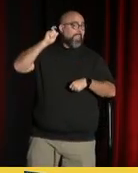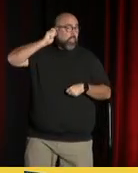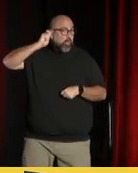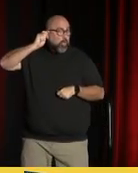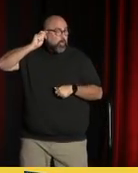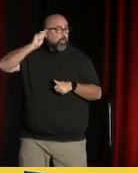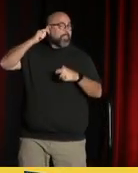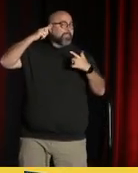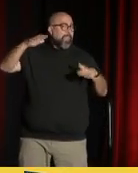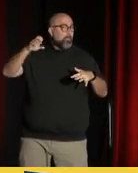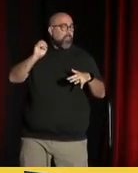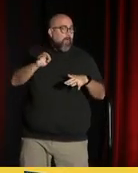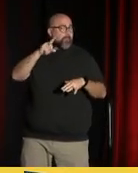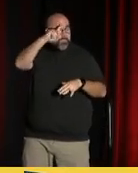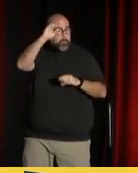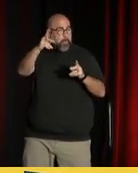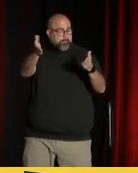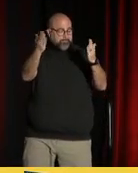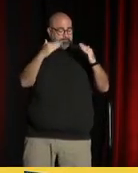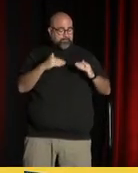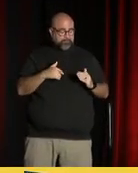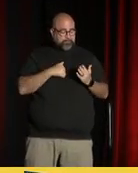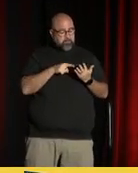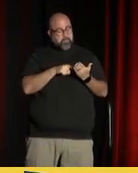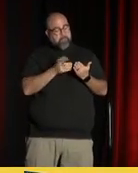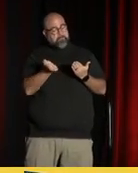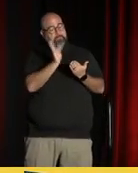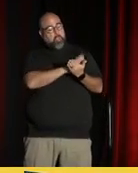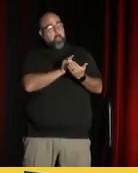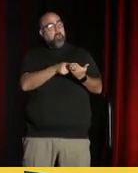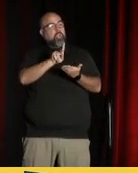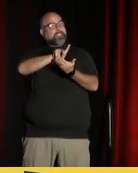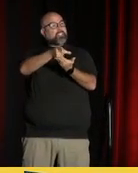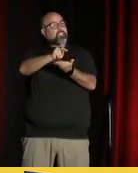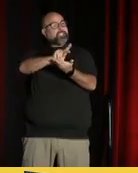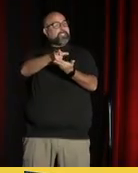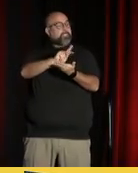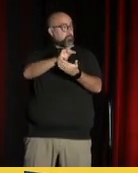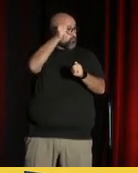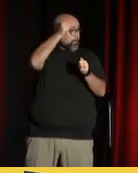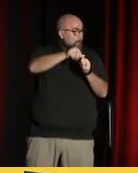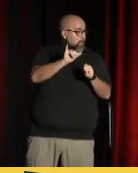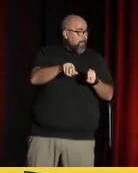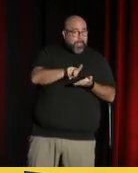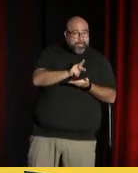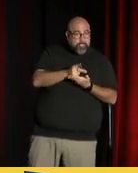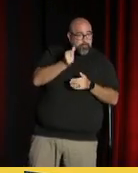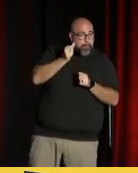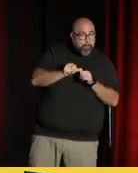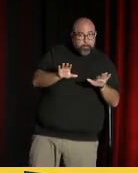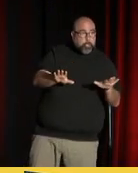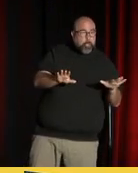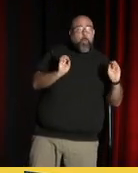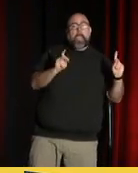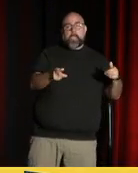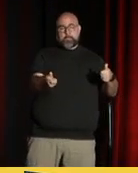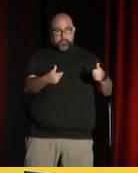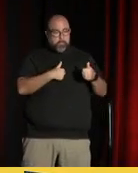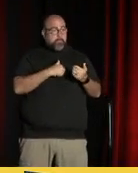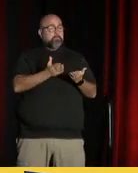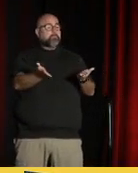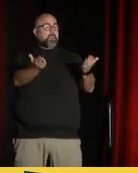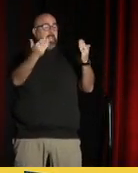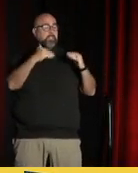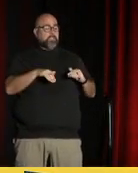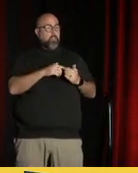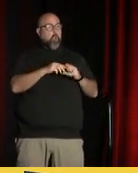of summer. Next page, we have kitchens. Who's got that for me? Who's going to remember kitchens? All right. Next page,